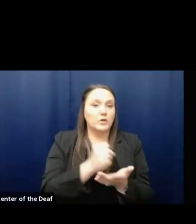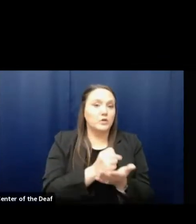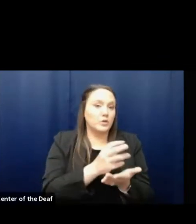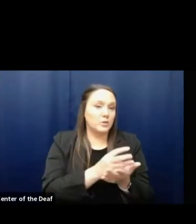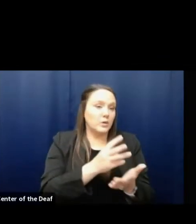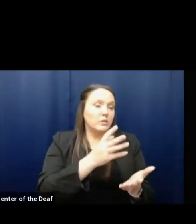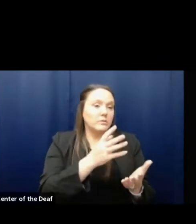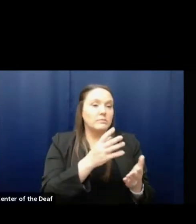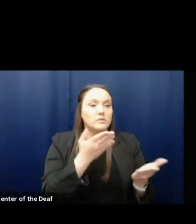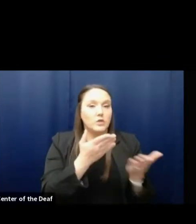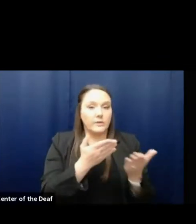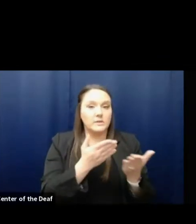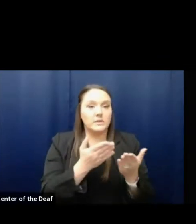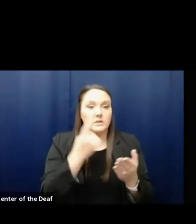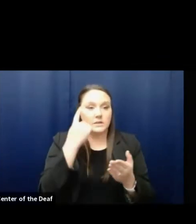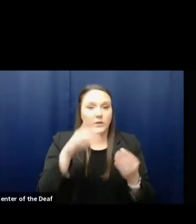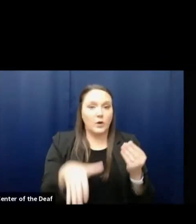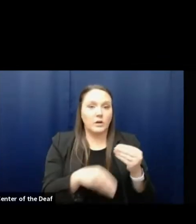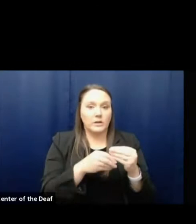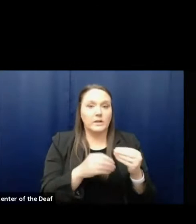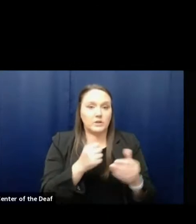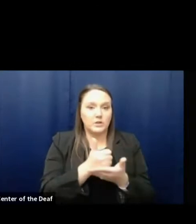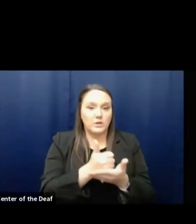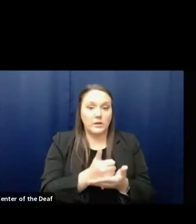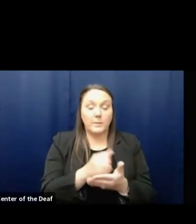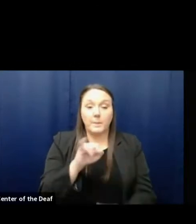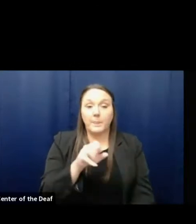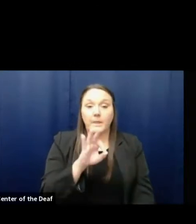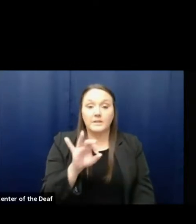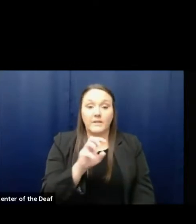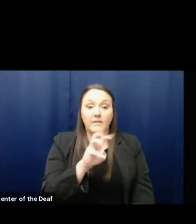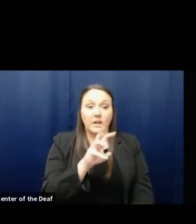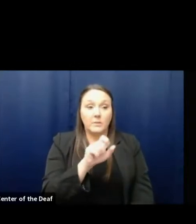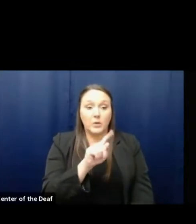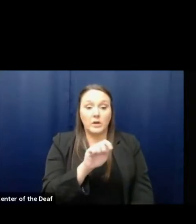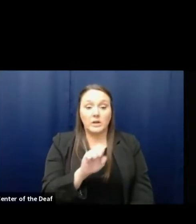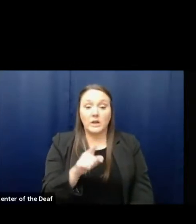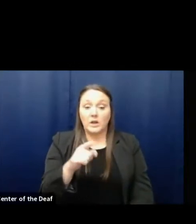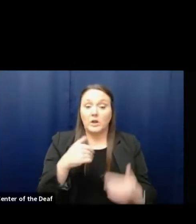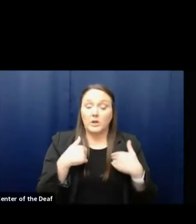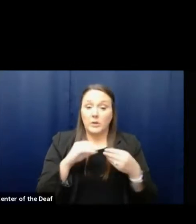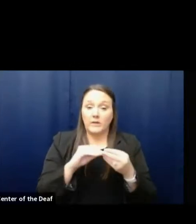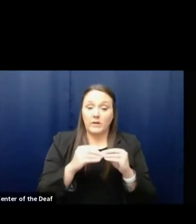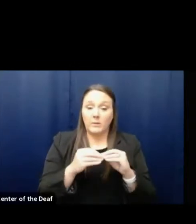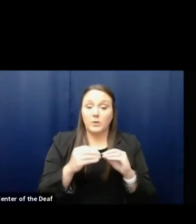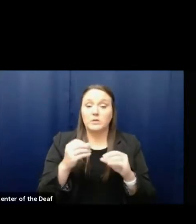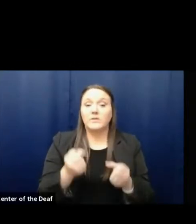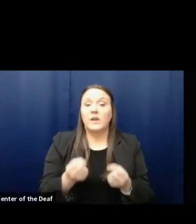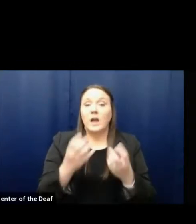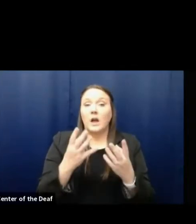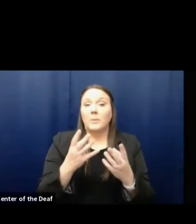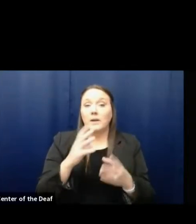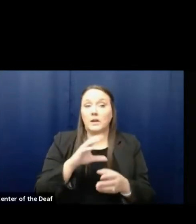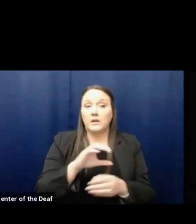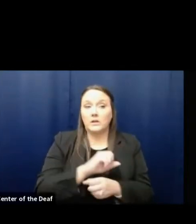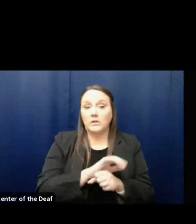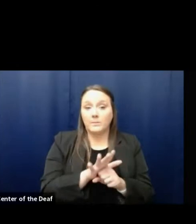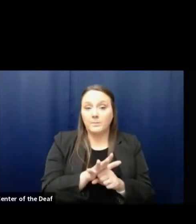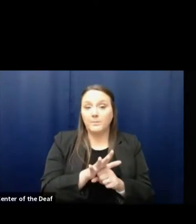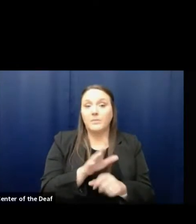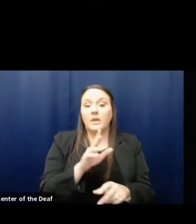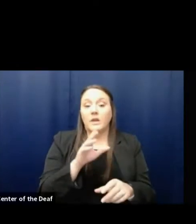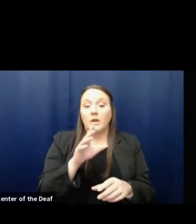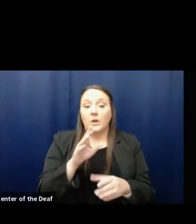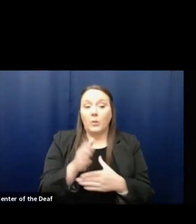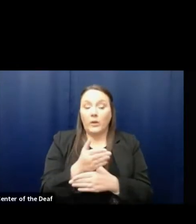help. Also from Jeff with WATE, do you have any statistics when it comes to the number of COVID-19 cases among people